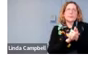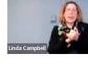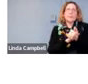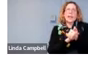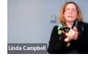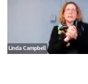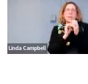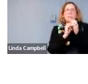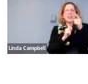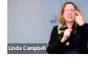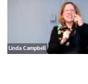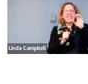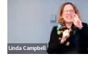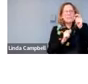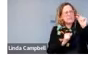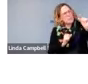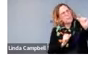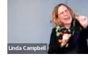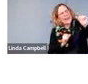death.